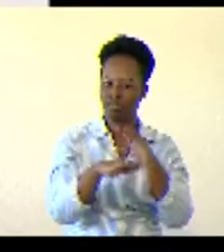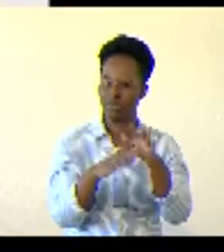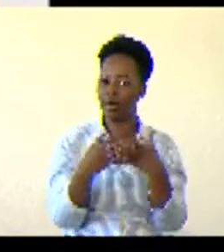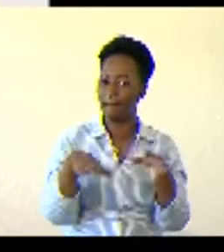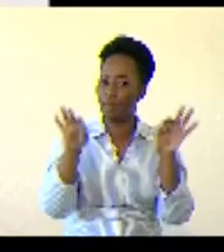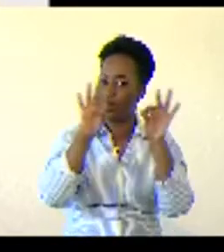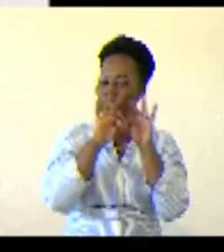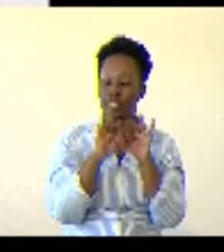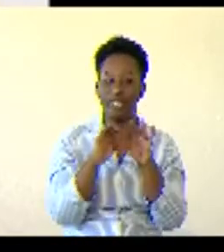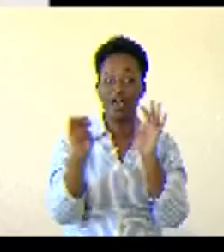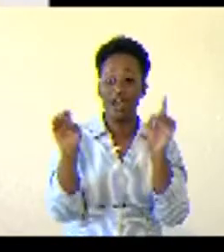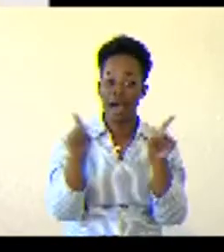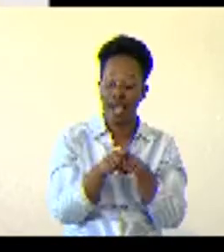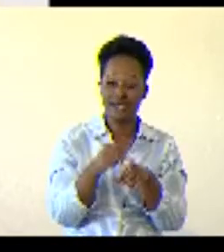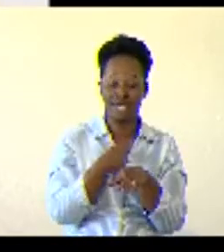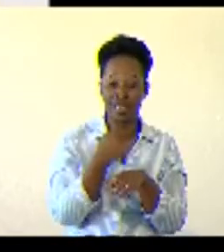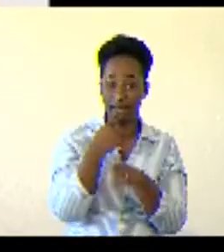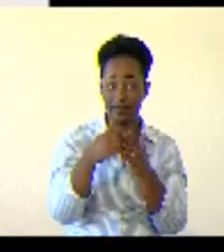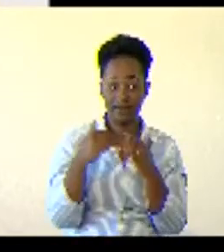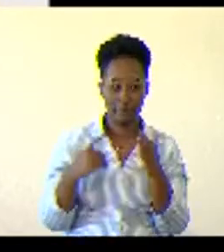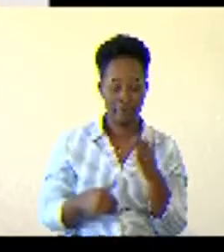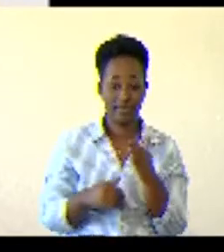cell. As I mentioned earlier, the